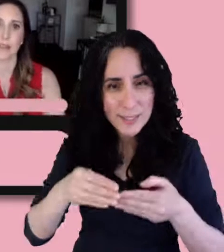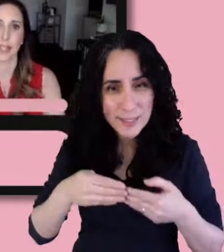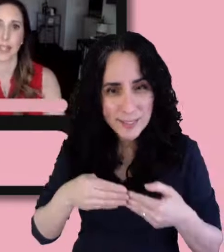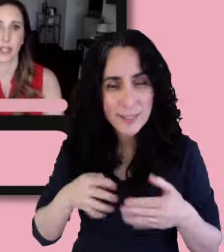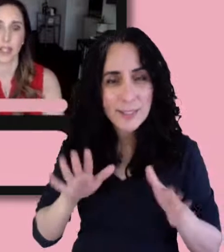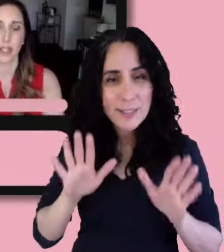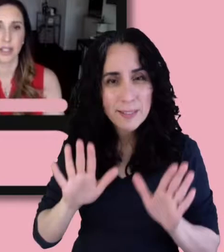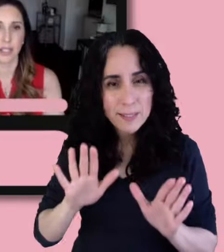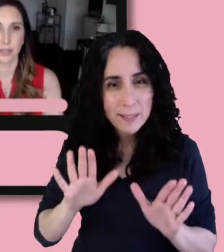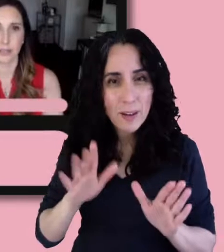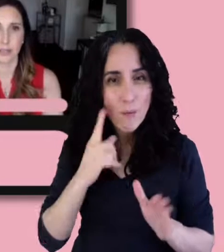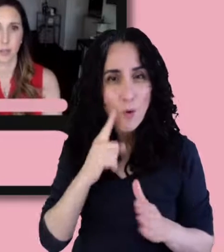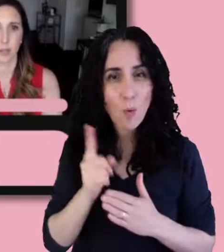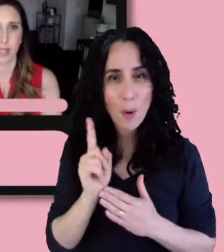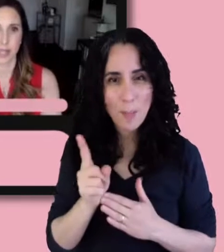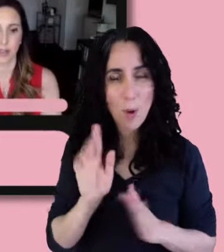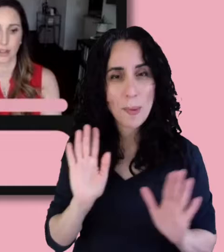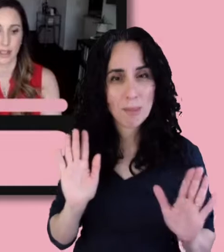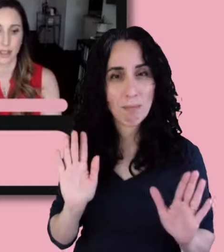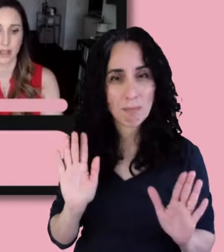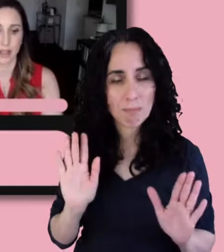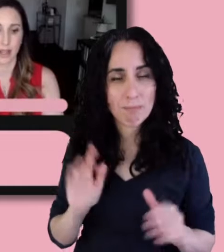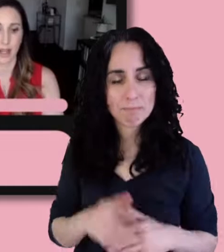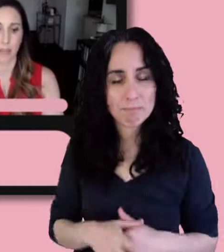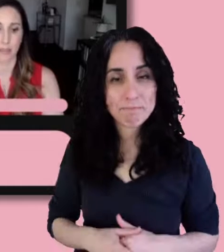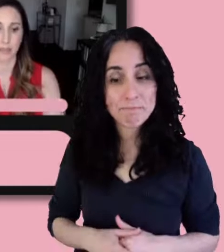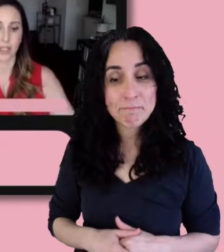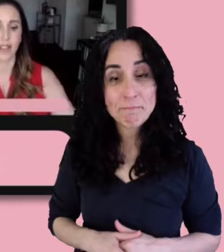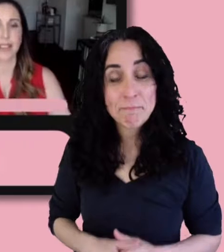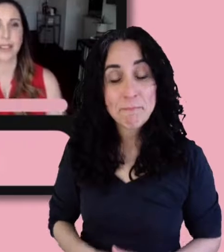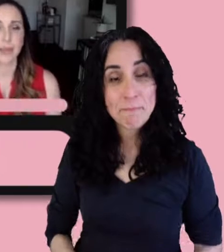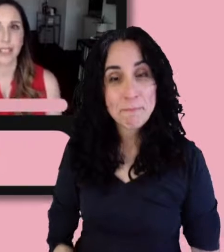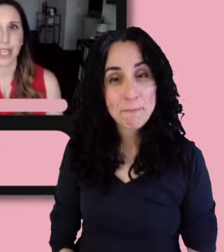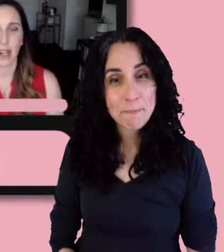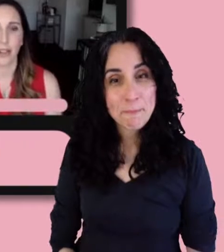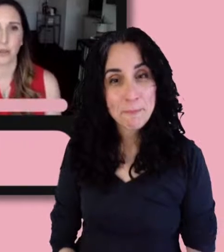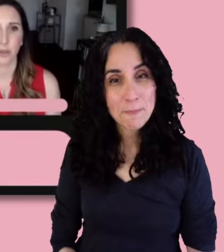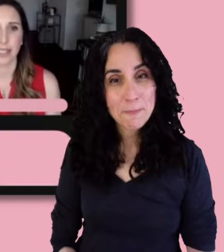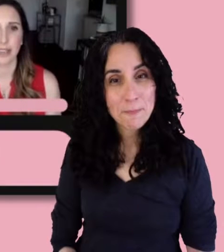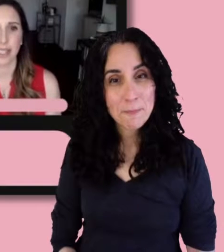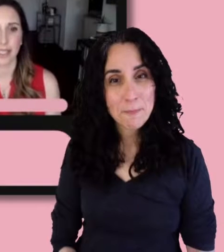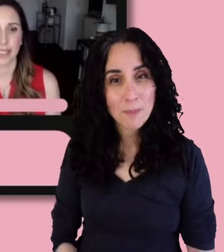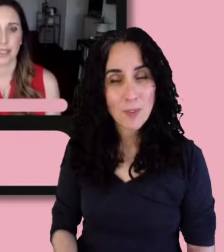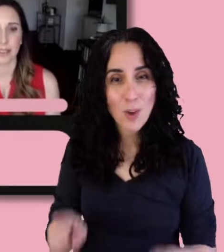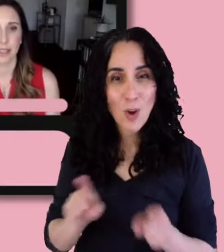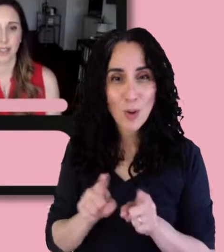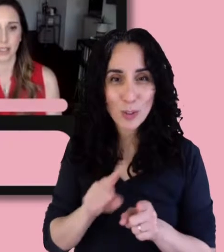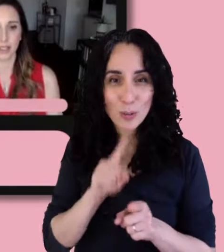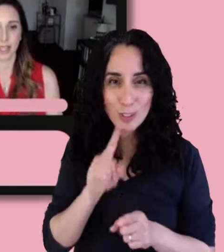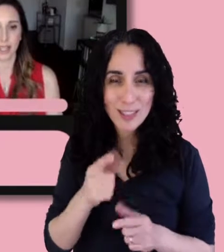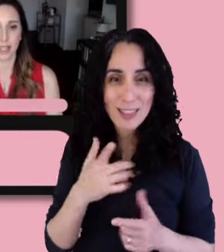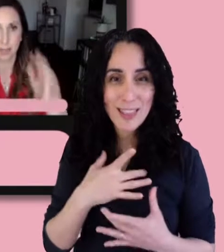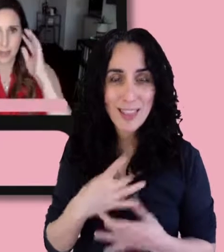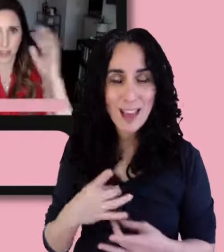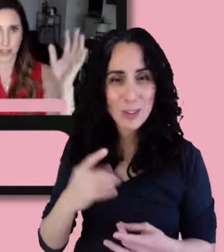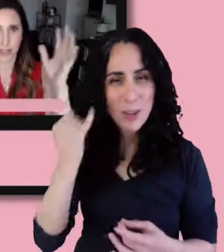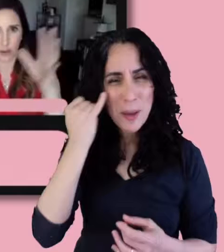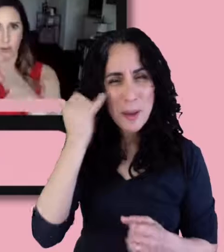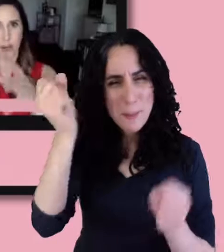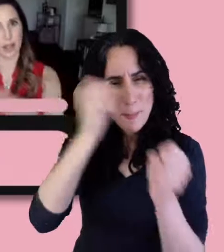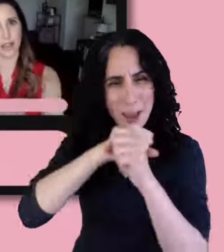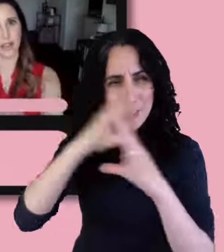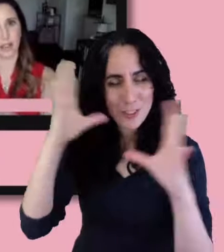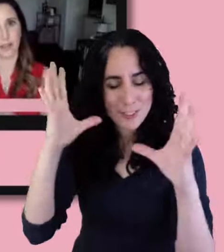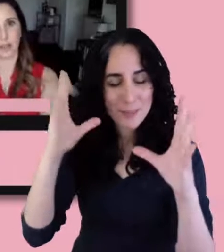to the center, even if it's momentarily. Something that I also really like is kind of imagining